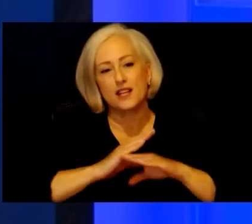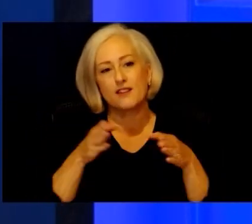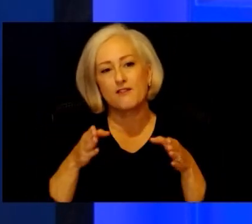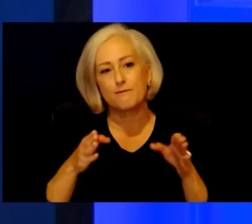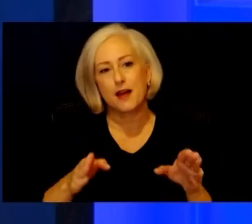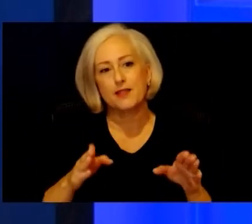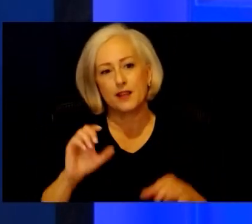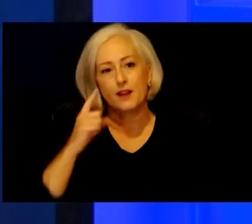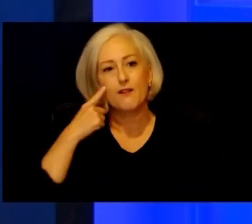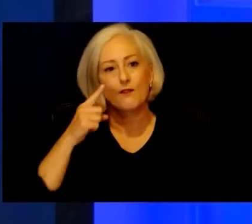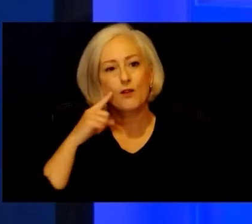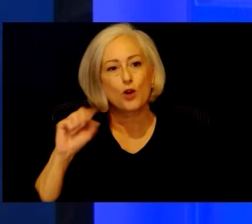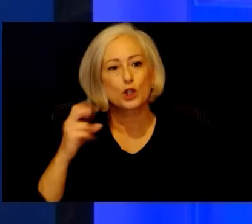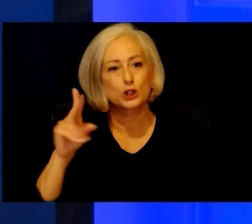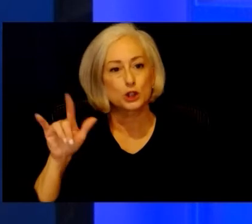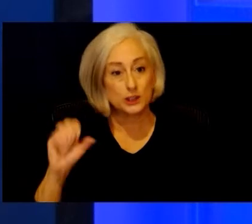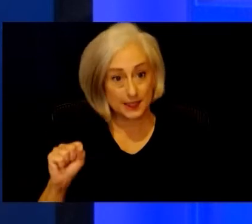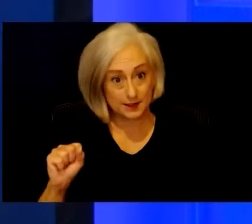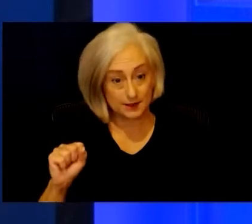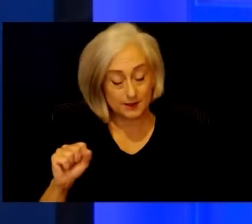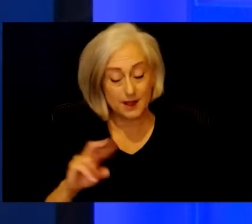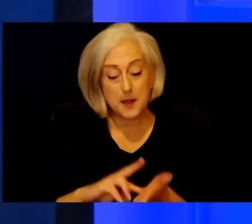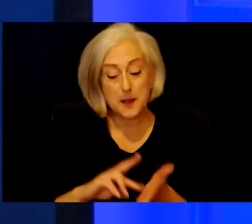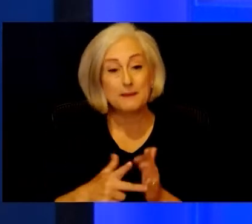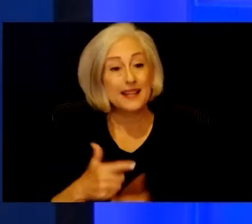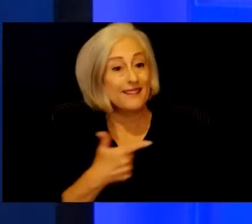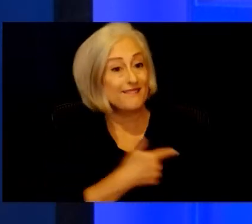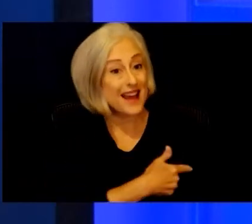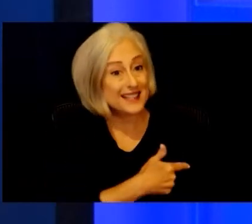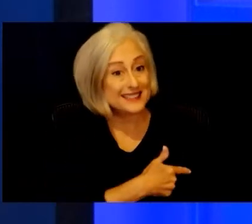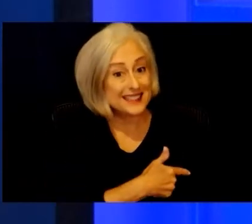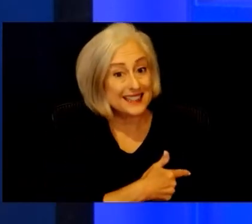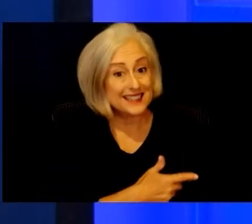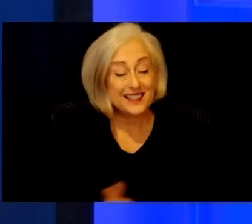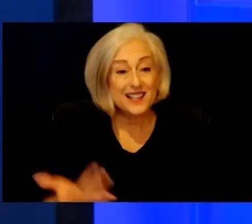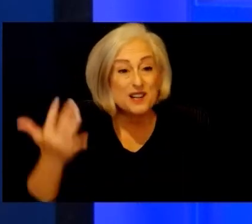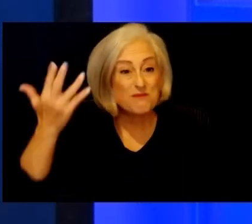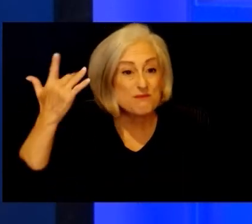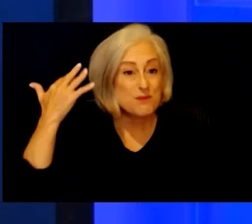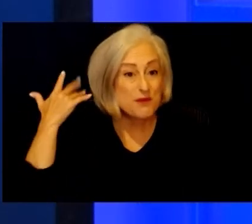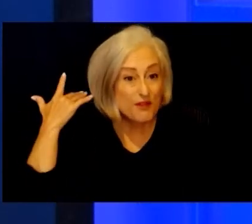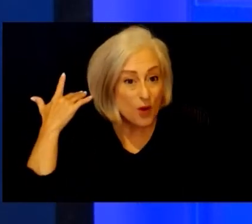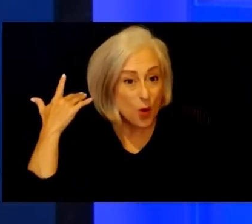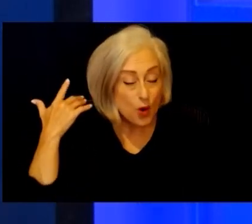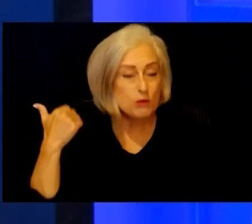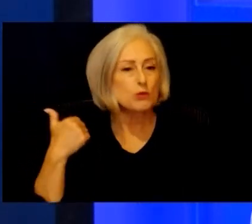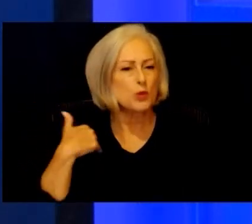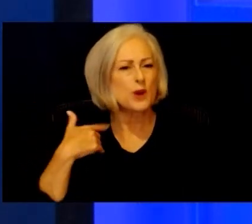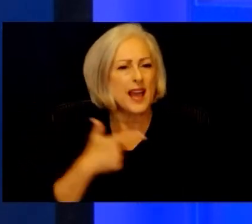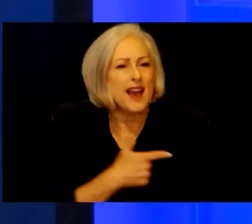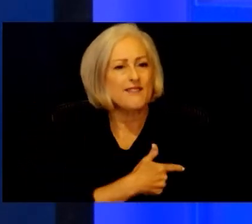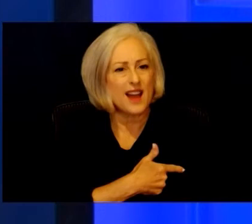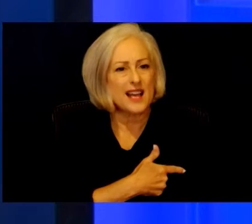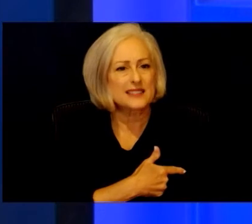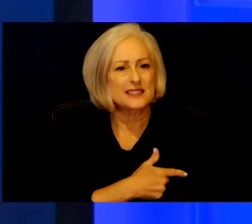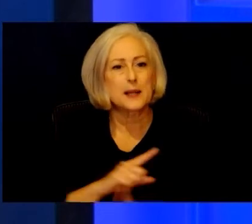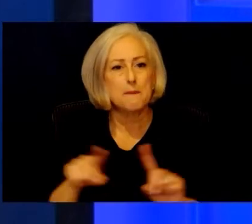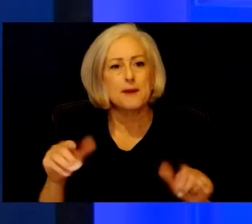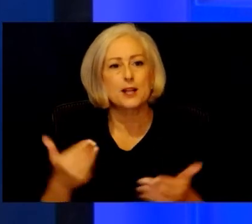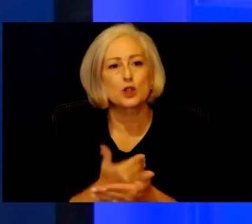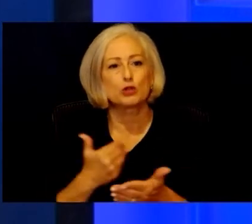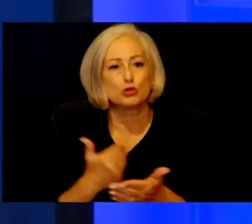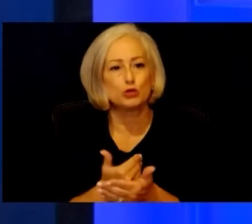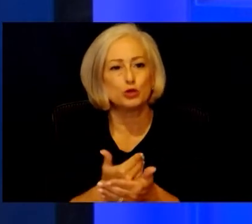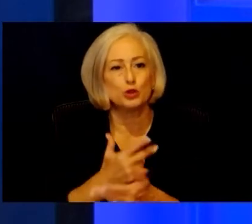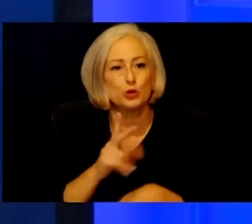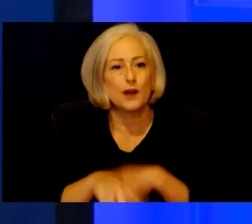and that is the shingles vaccine. There was an earlier generation one out, but now we have a newer generation. It is